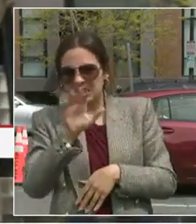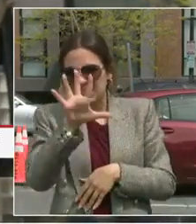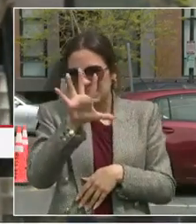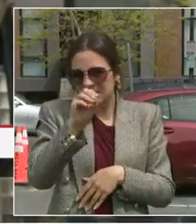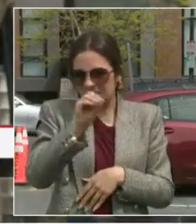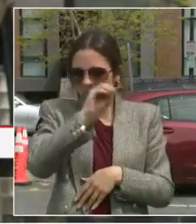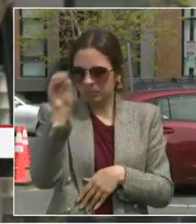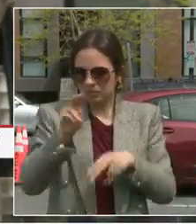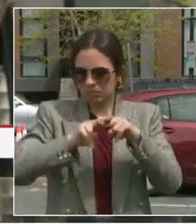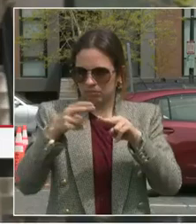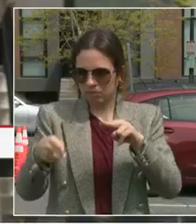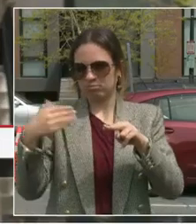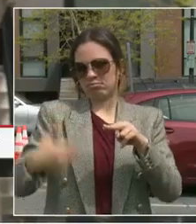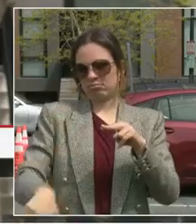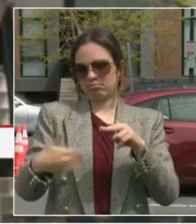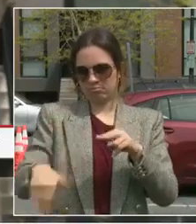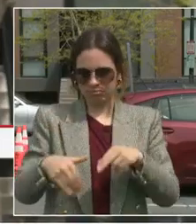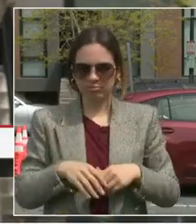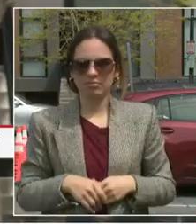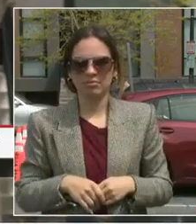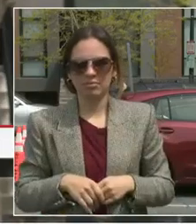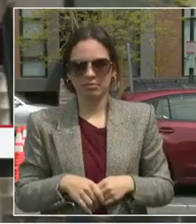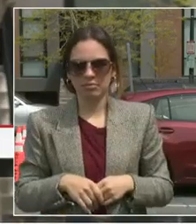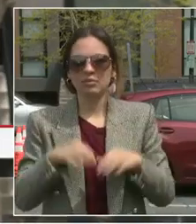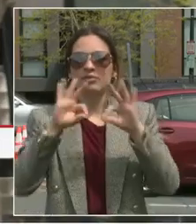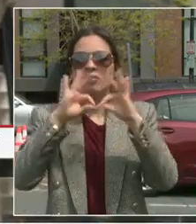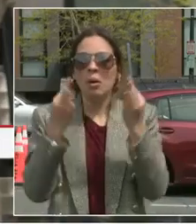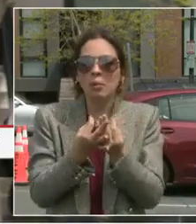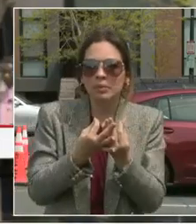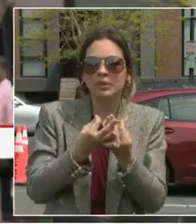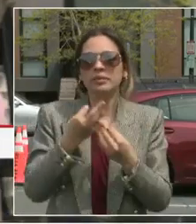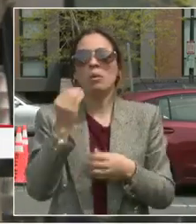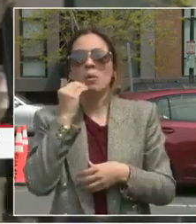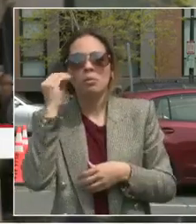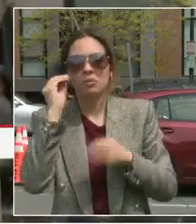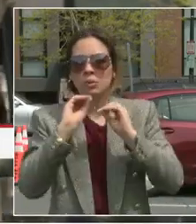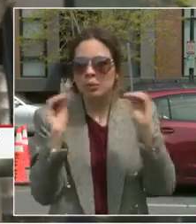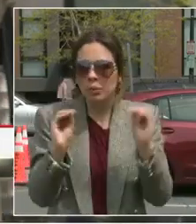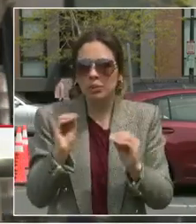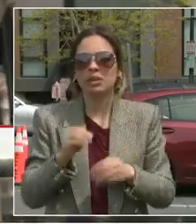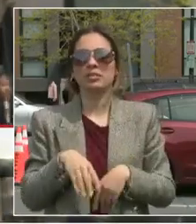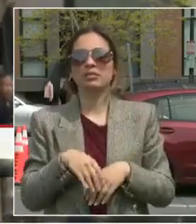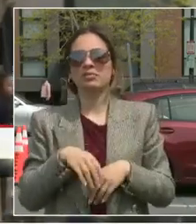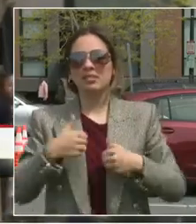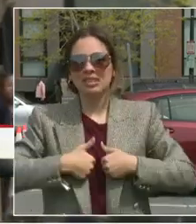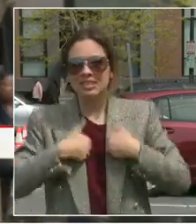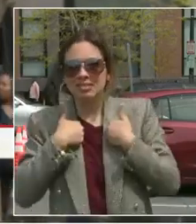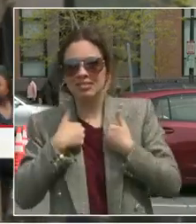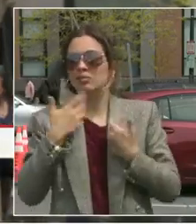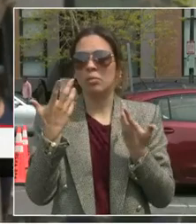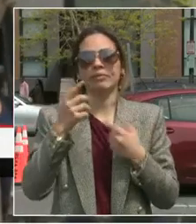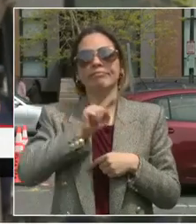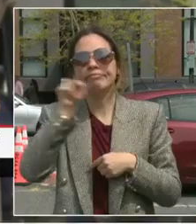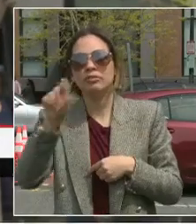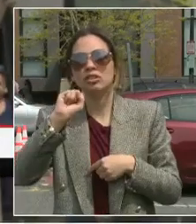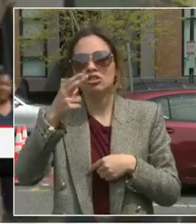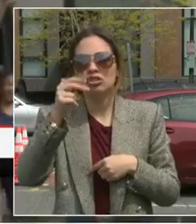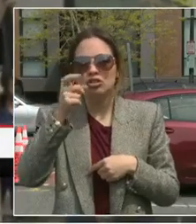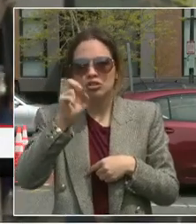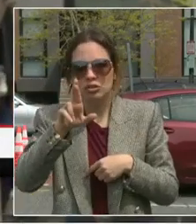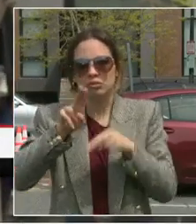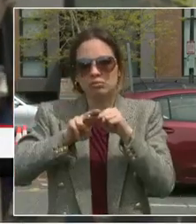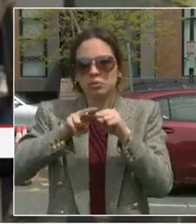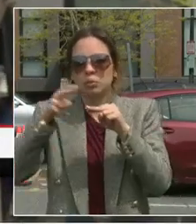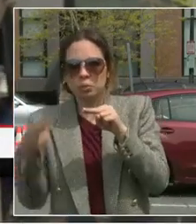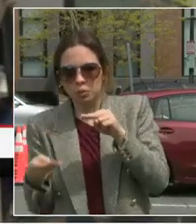drop. Family homelessness is down again. The number of families living in shelter dropped 14% over the last year,